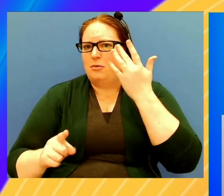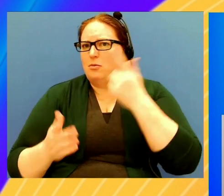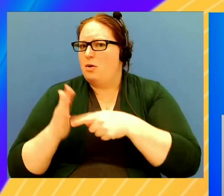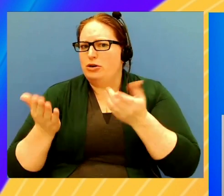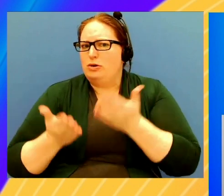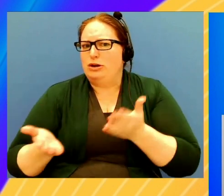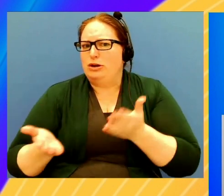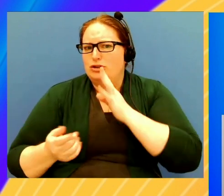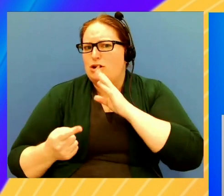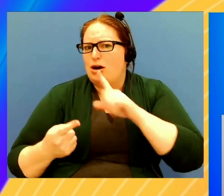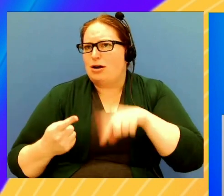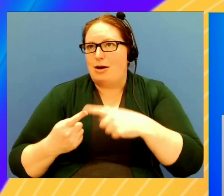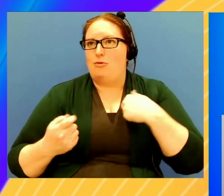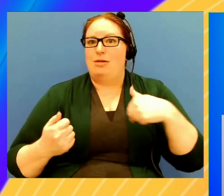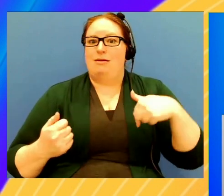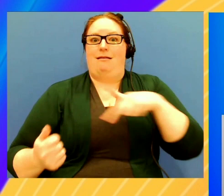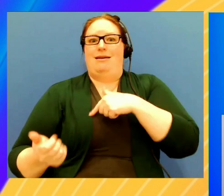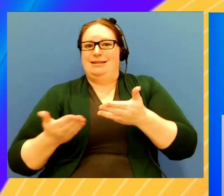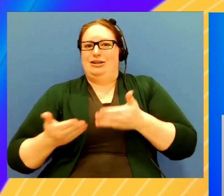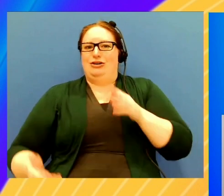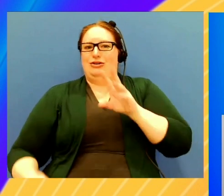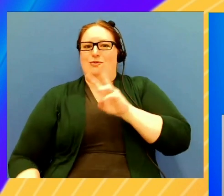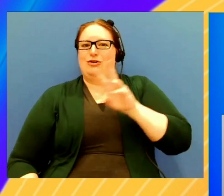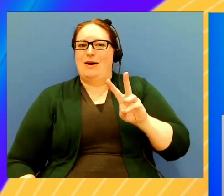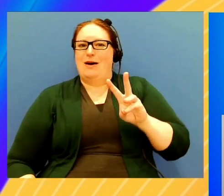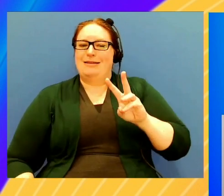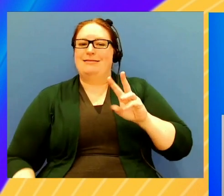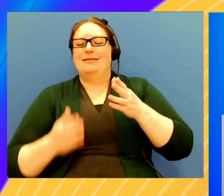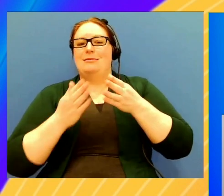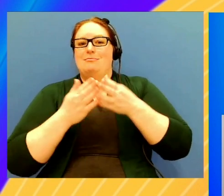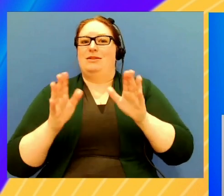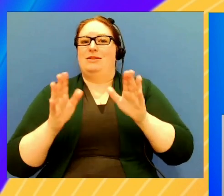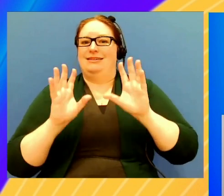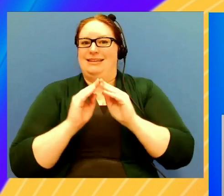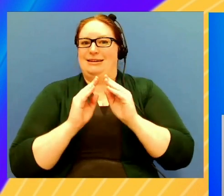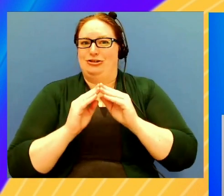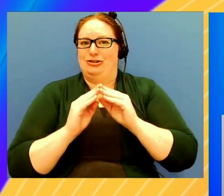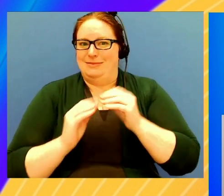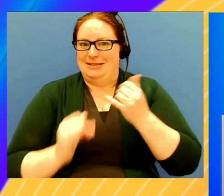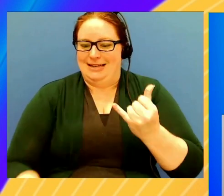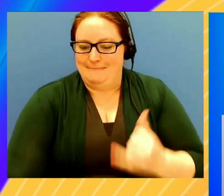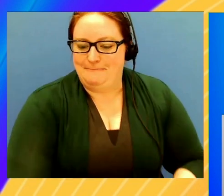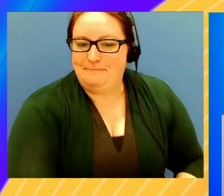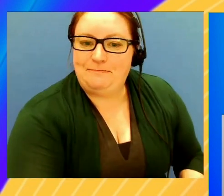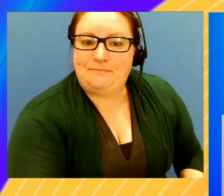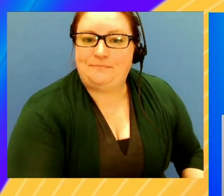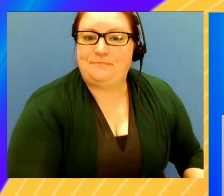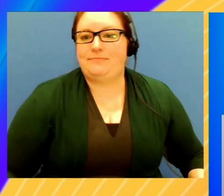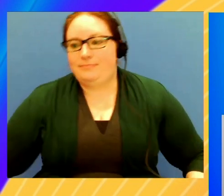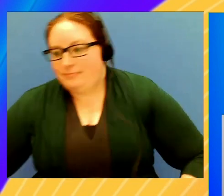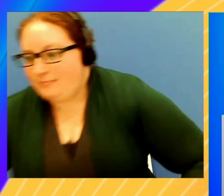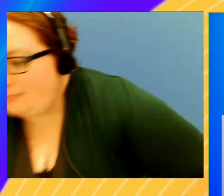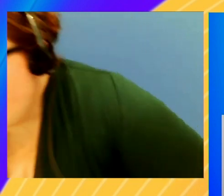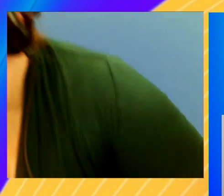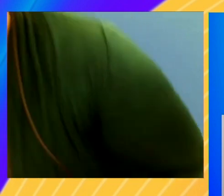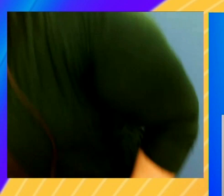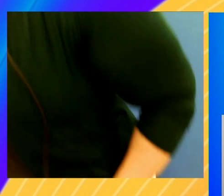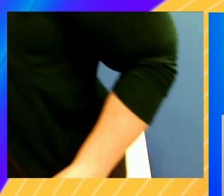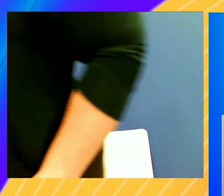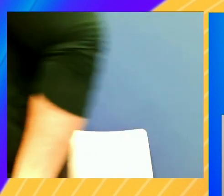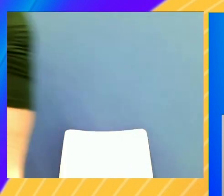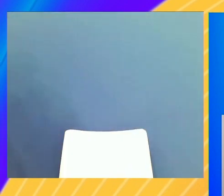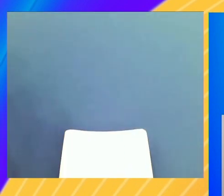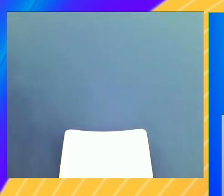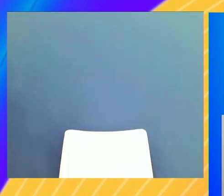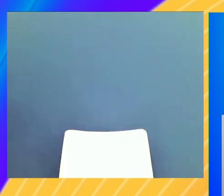about with us here at the Worldwide Public Sector Summit today? Yeah, awesome, Kyle. Thank you. Well, first of all, very happy